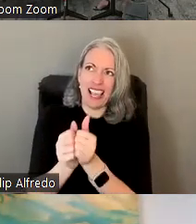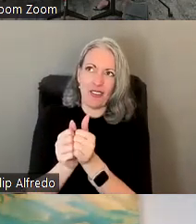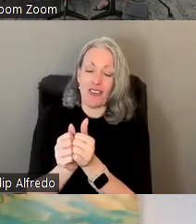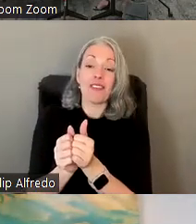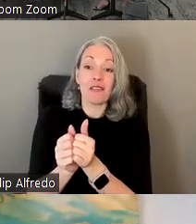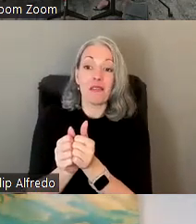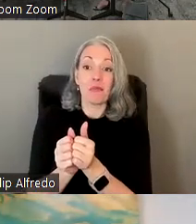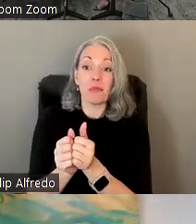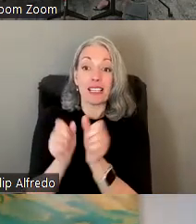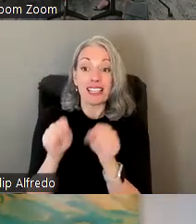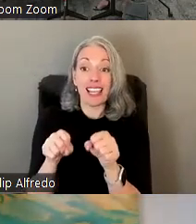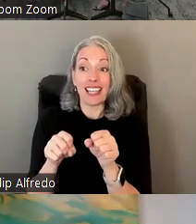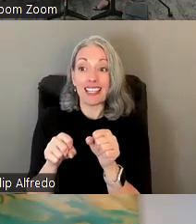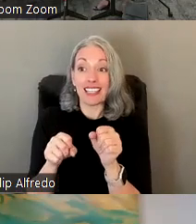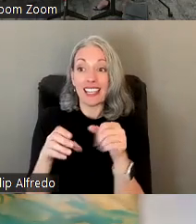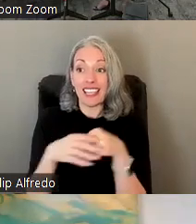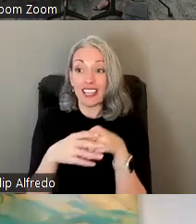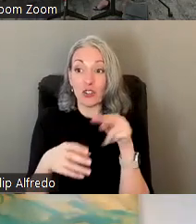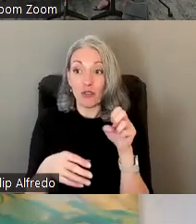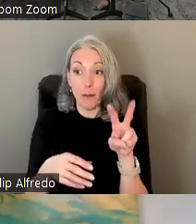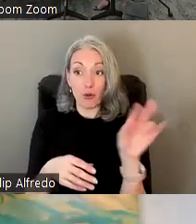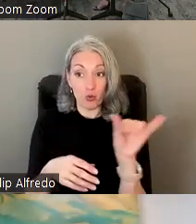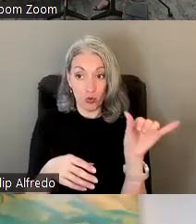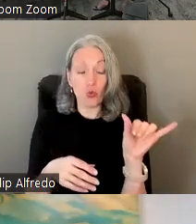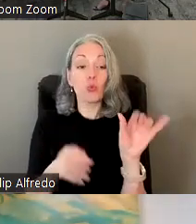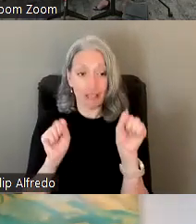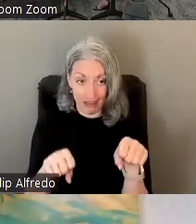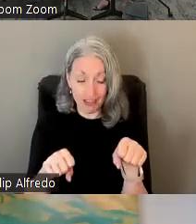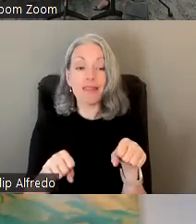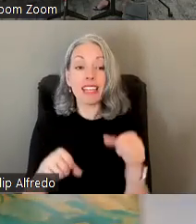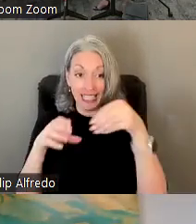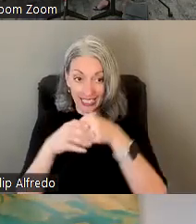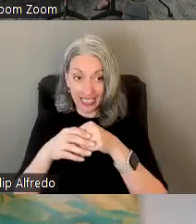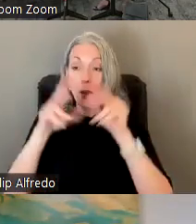also do it in November if people are able to join in person. That's great.